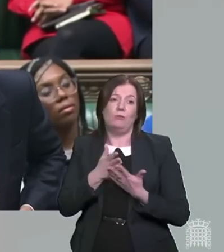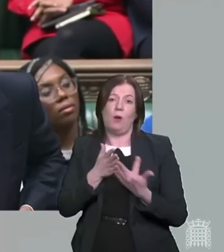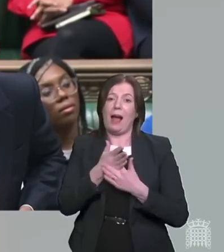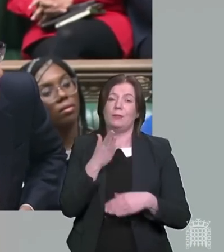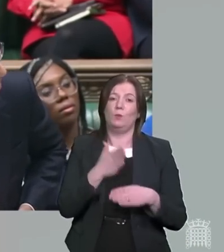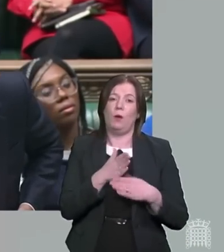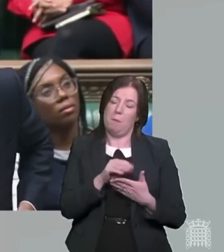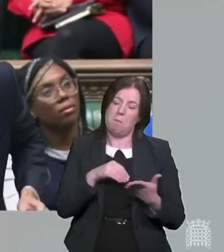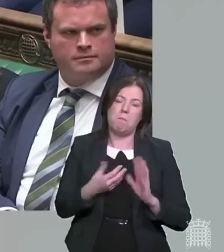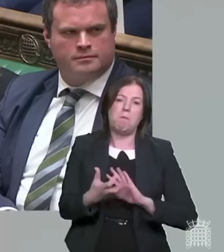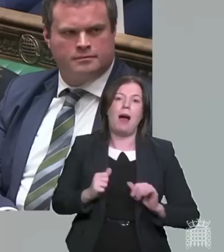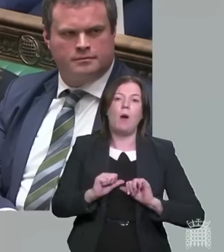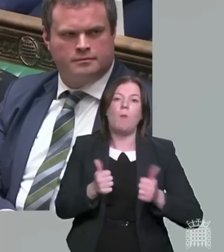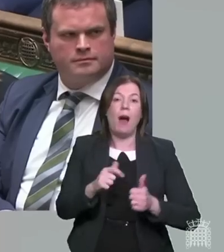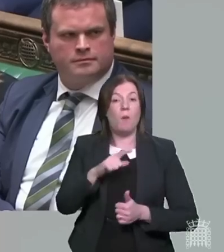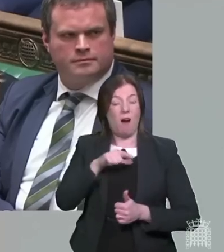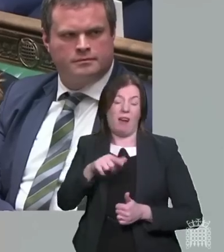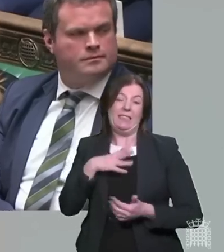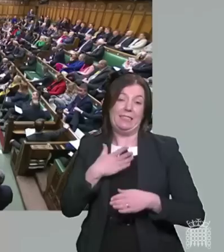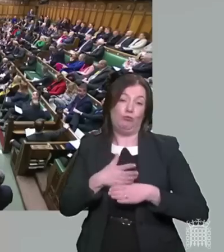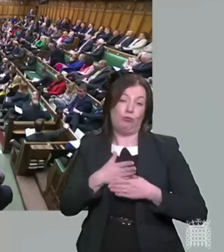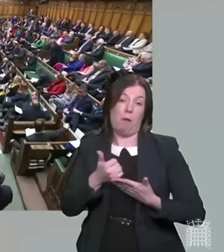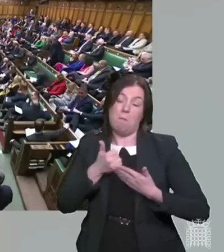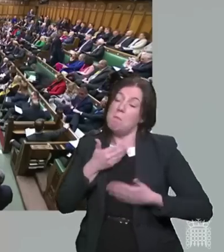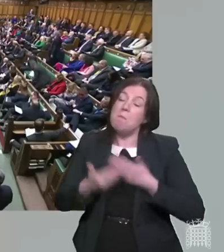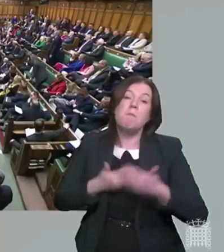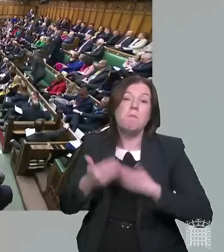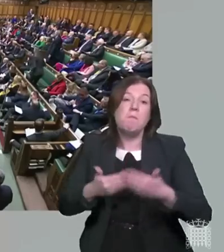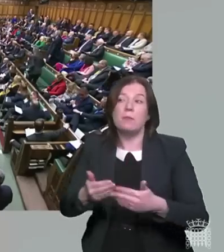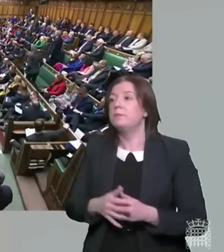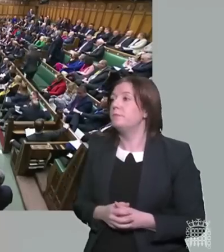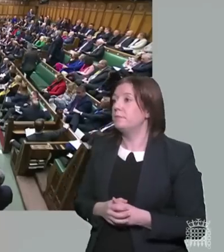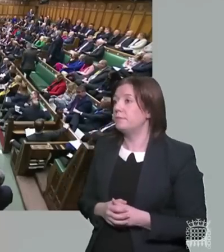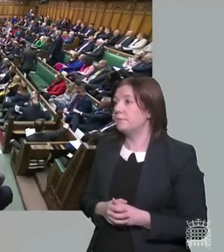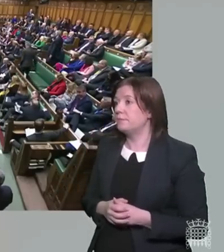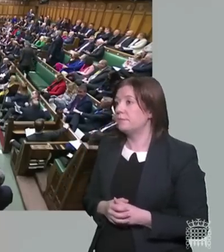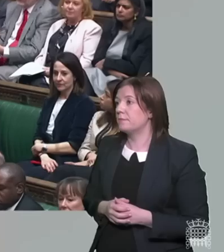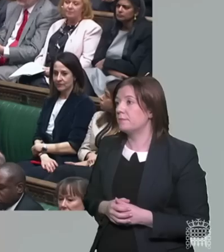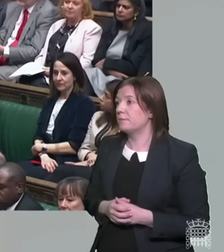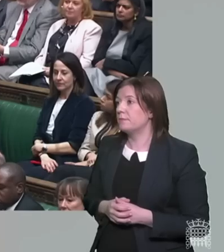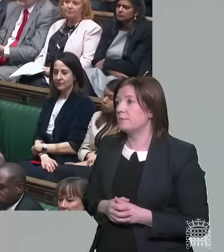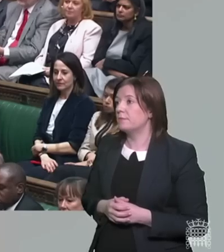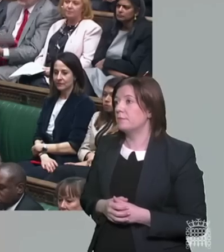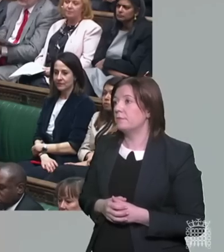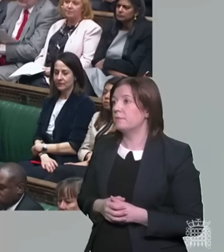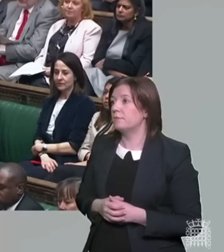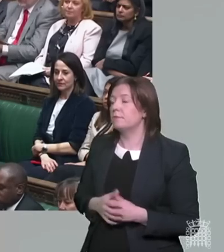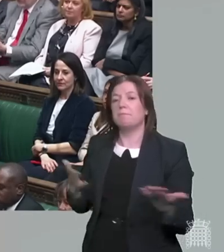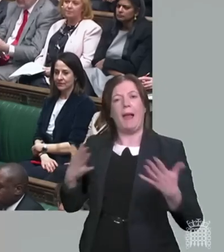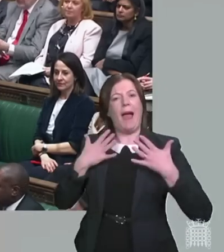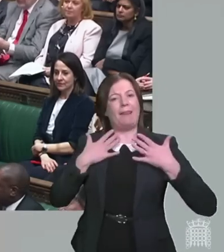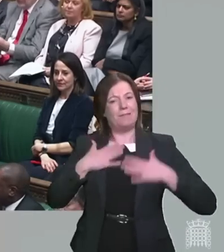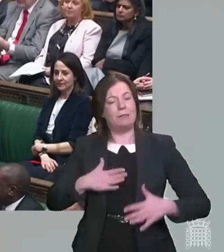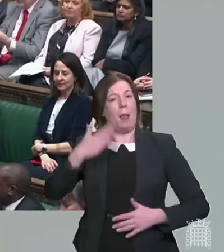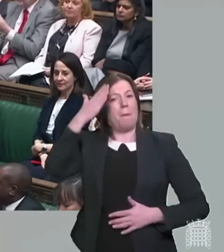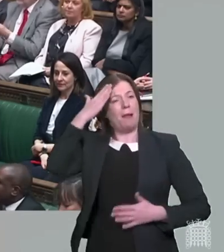build a happy and secure life. Caroline Barris. Thank you, Mr. Speaker. Exercise is essential for both physical